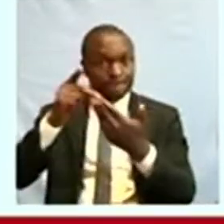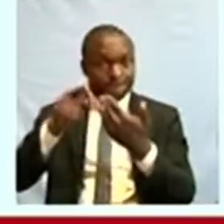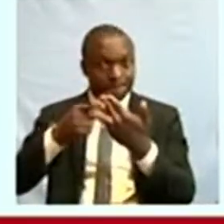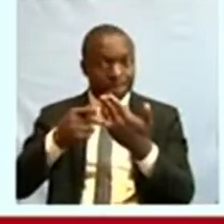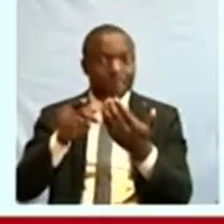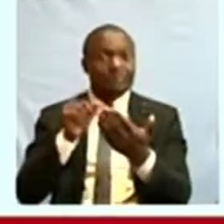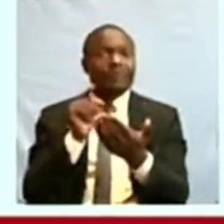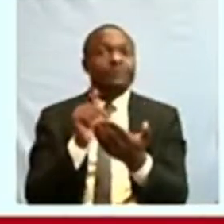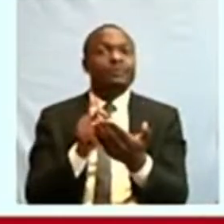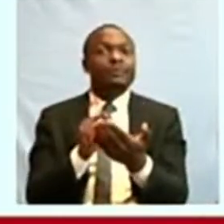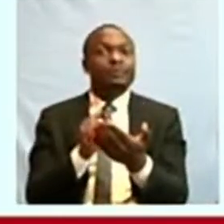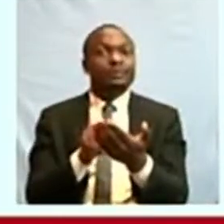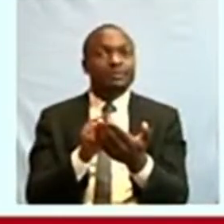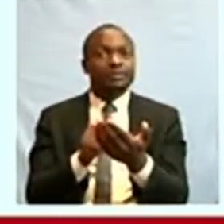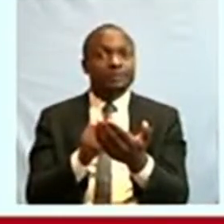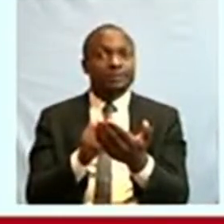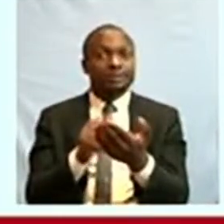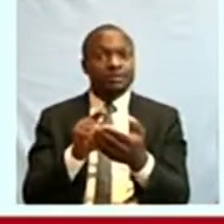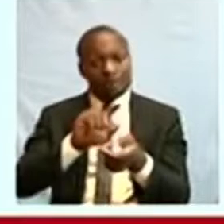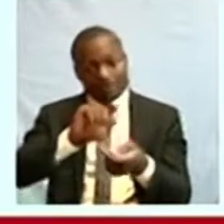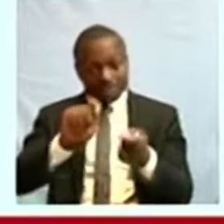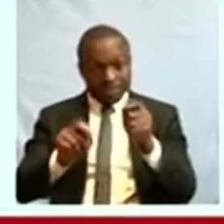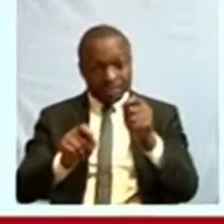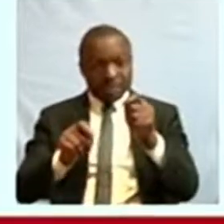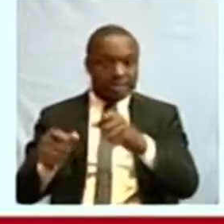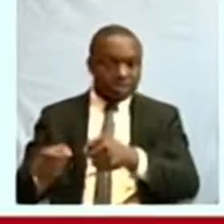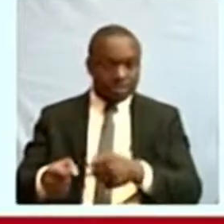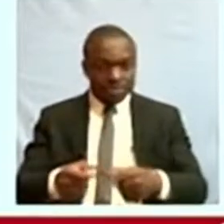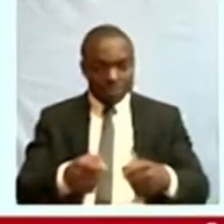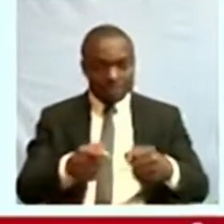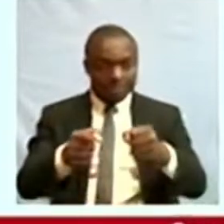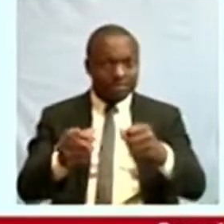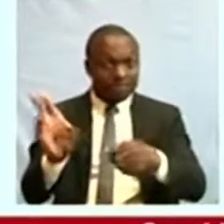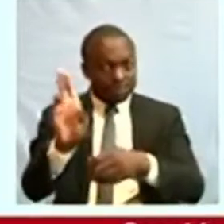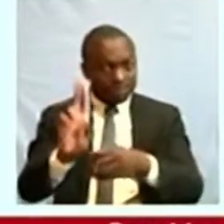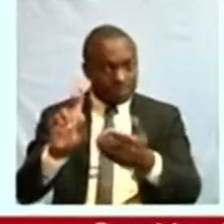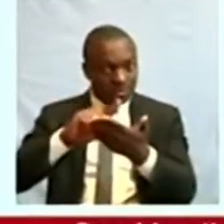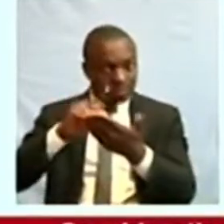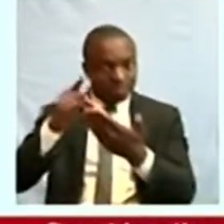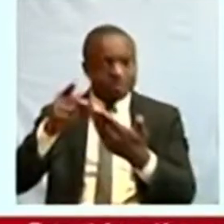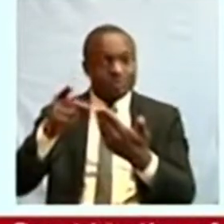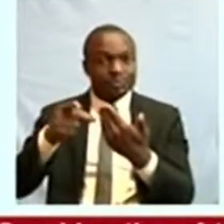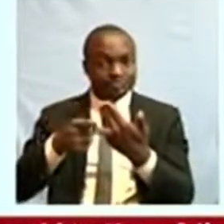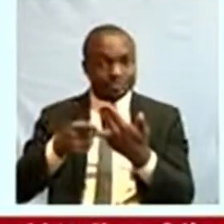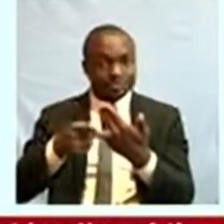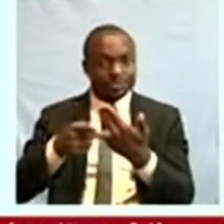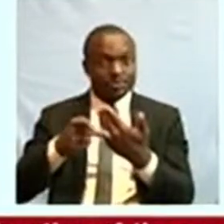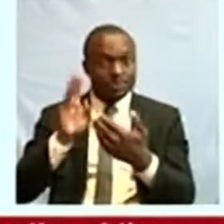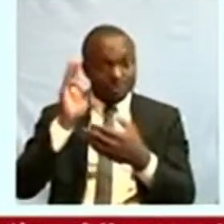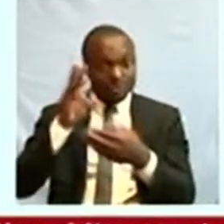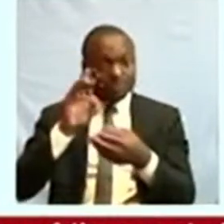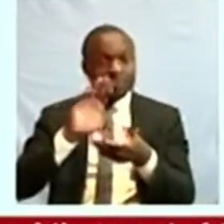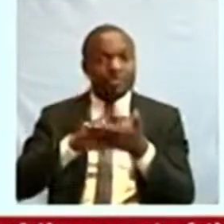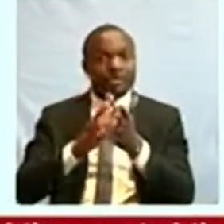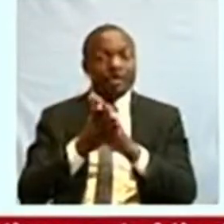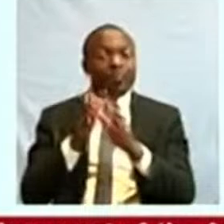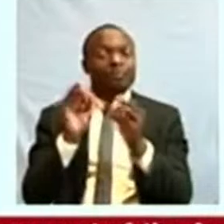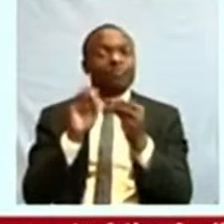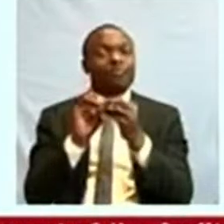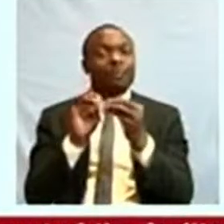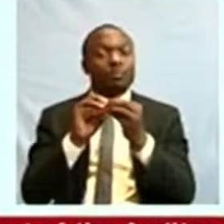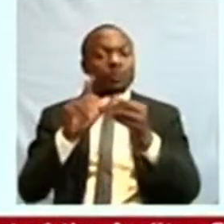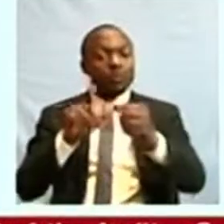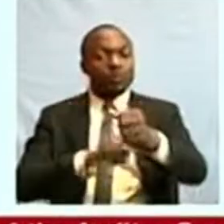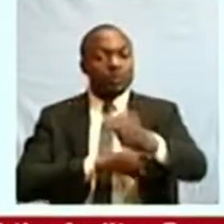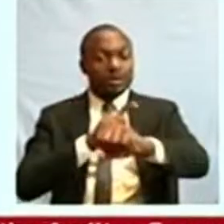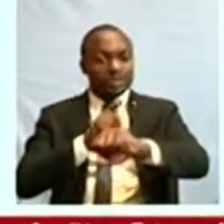of systems used in programs is going to be more of a longer term. We are